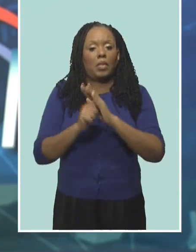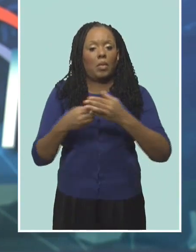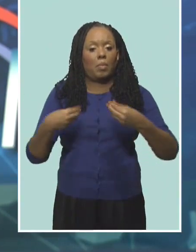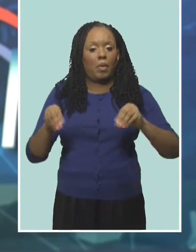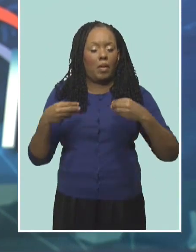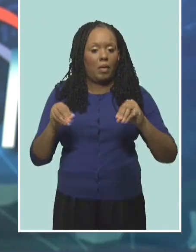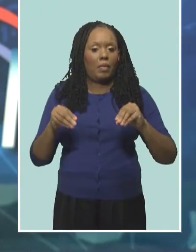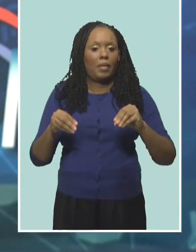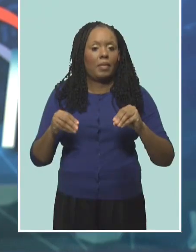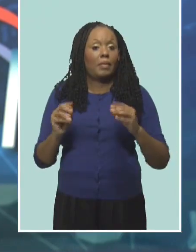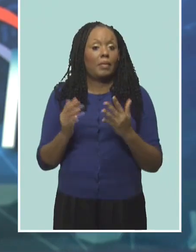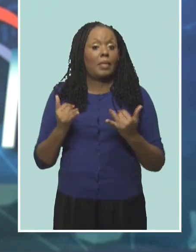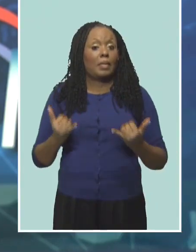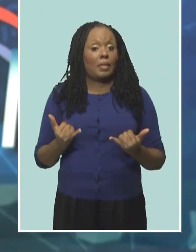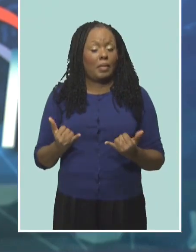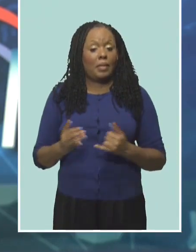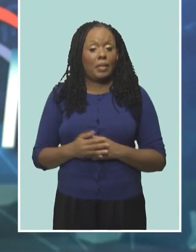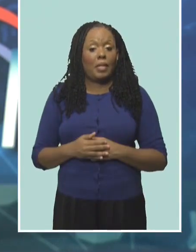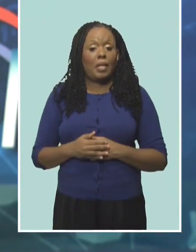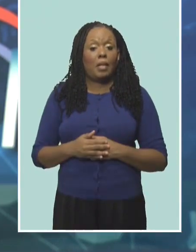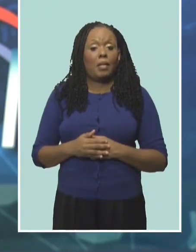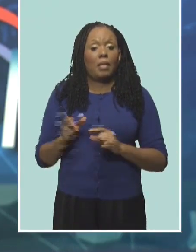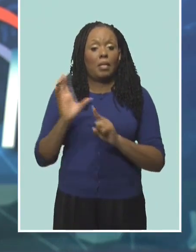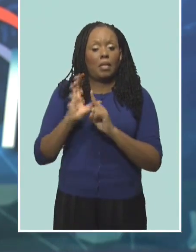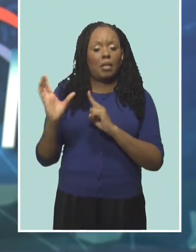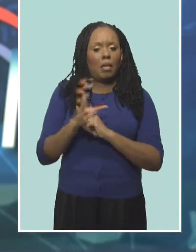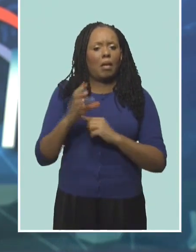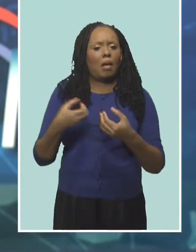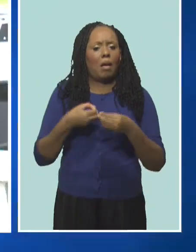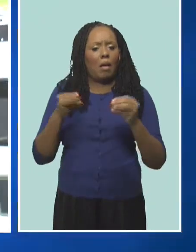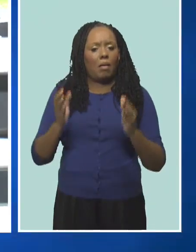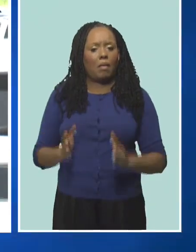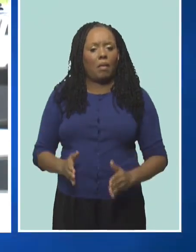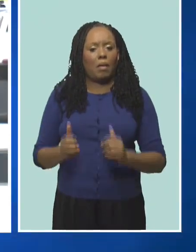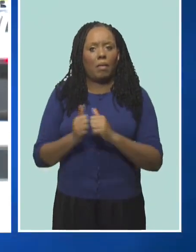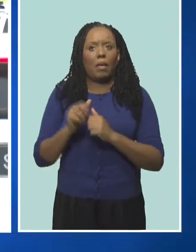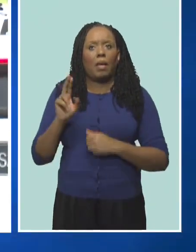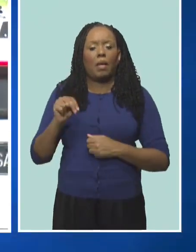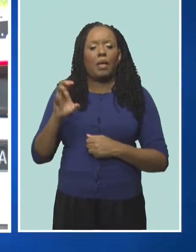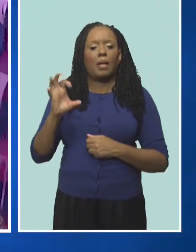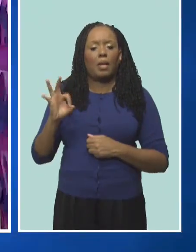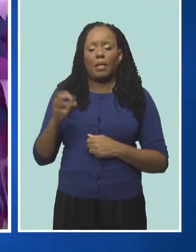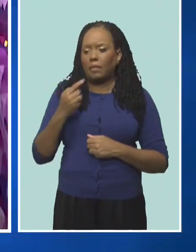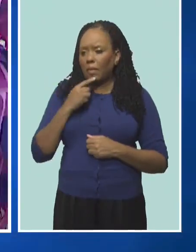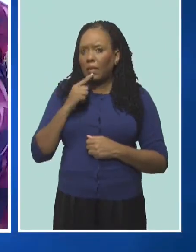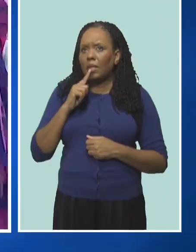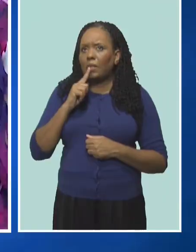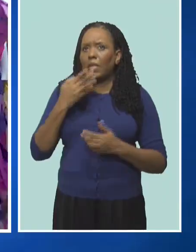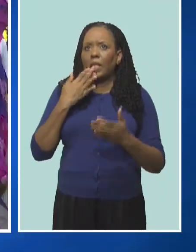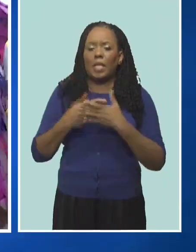the National Cultural Foundation, Andrea Wells, tells CBC News the feedback has been good.